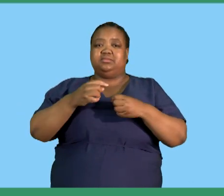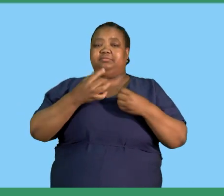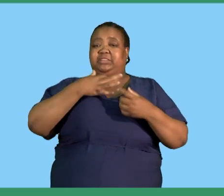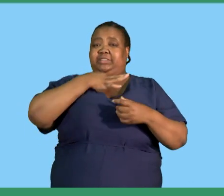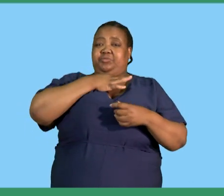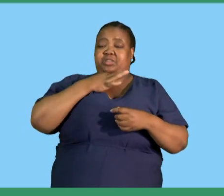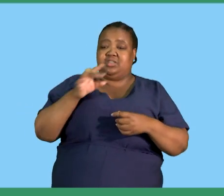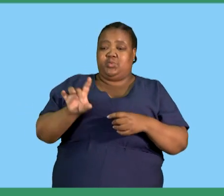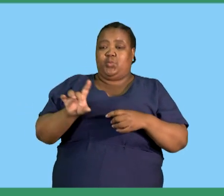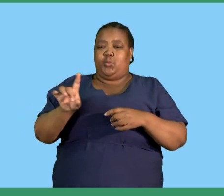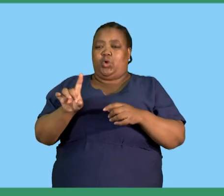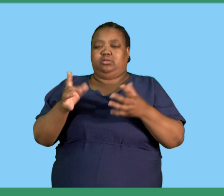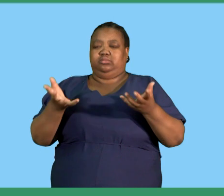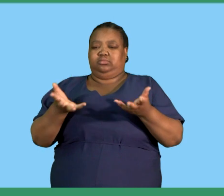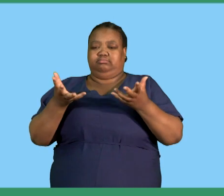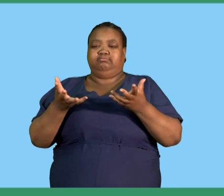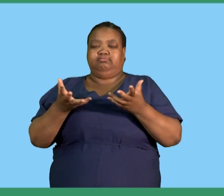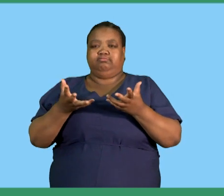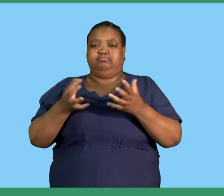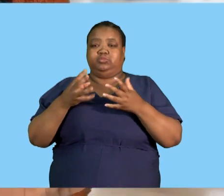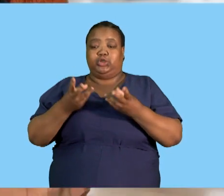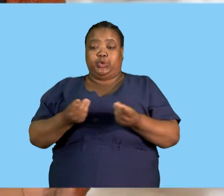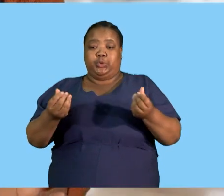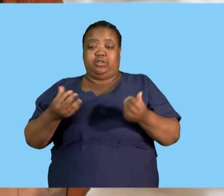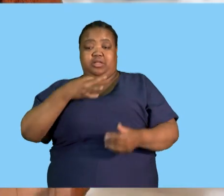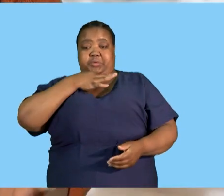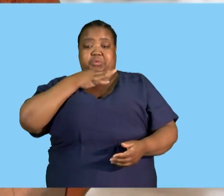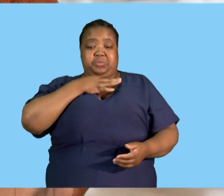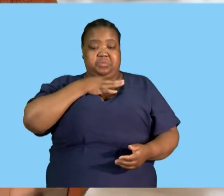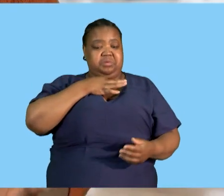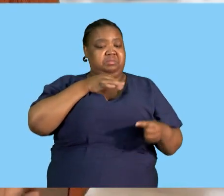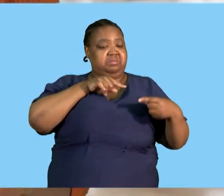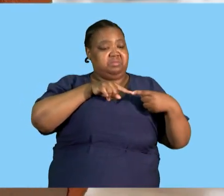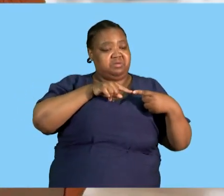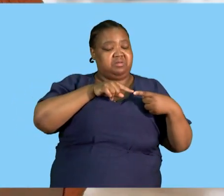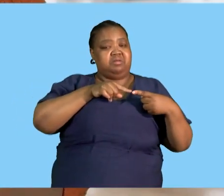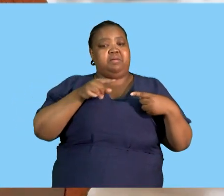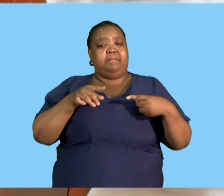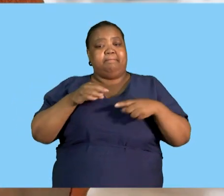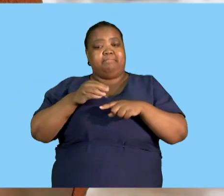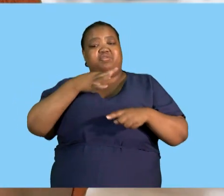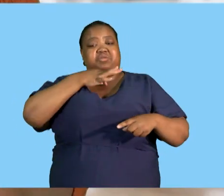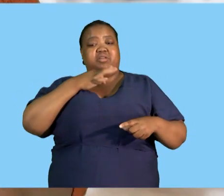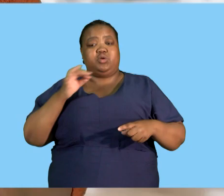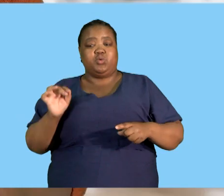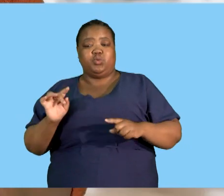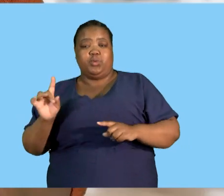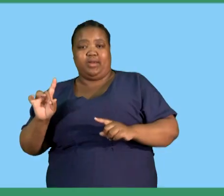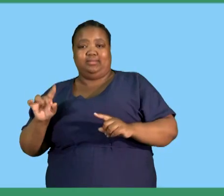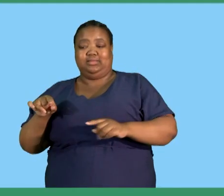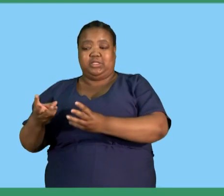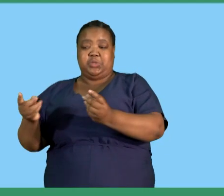cost or the risk involved. So if I were to go with the solutions, what are the risks involved with taking this as opposed to another